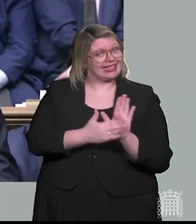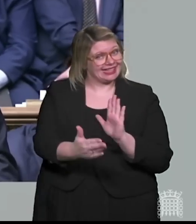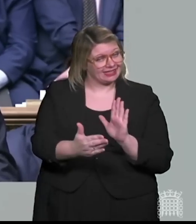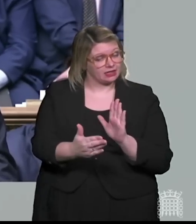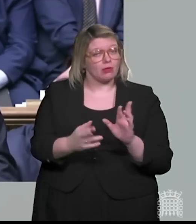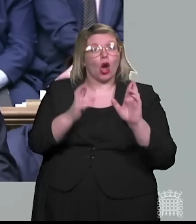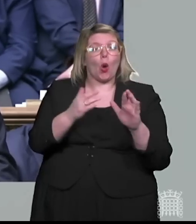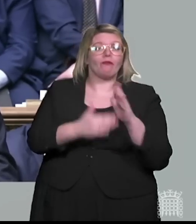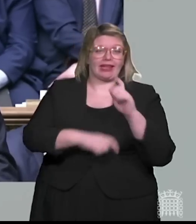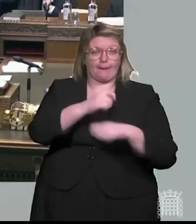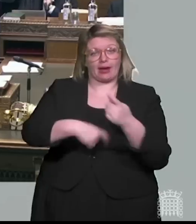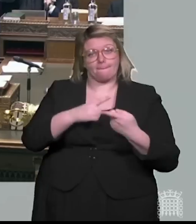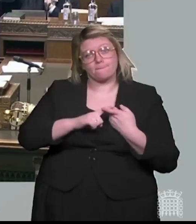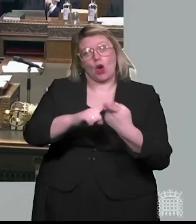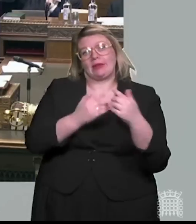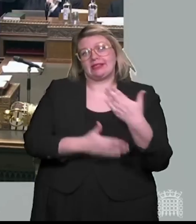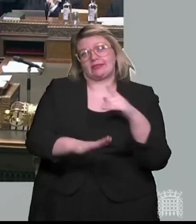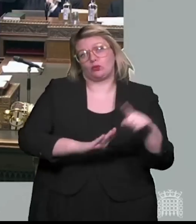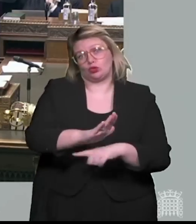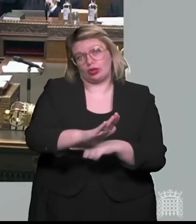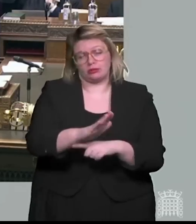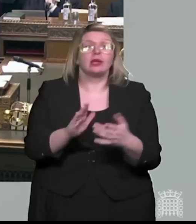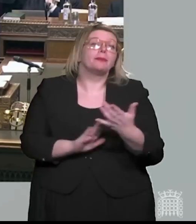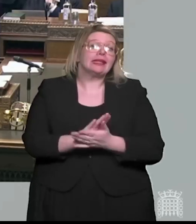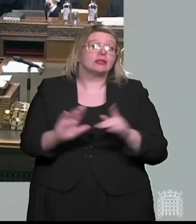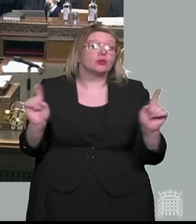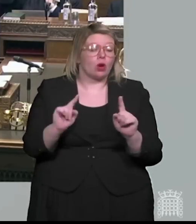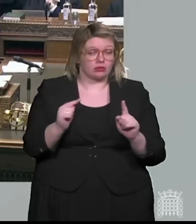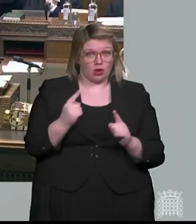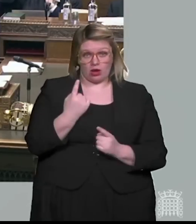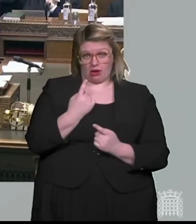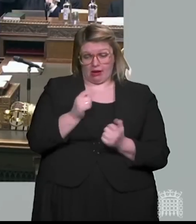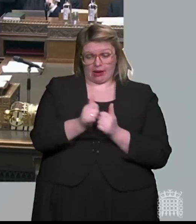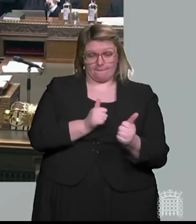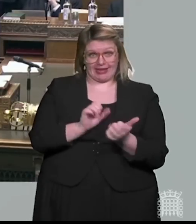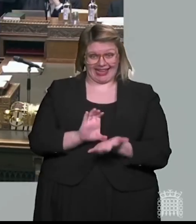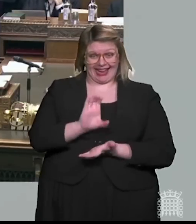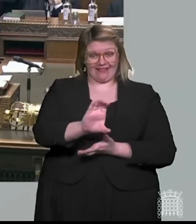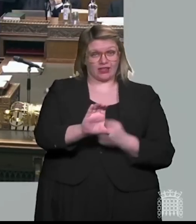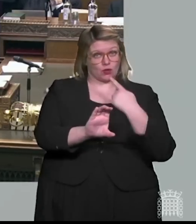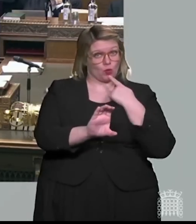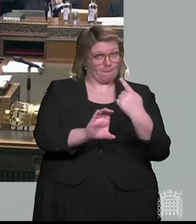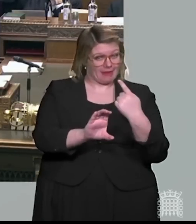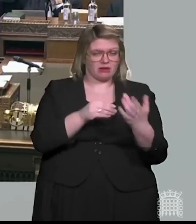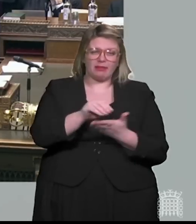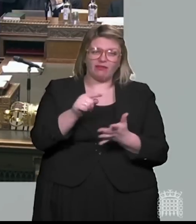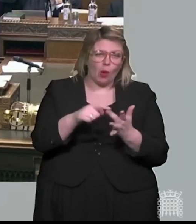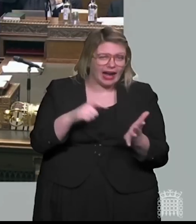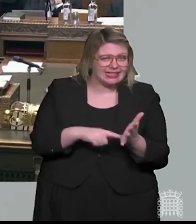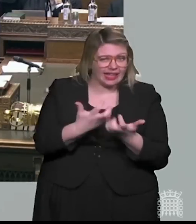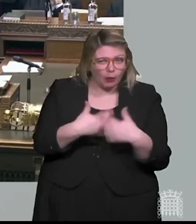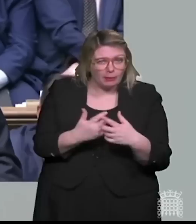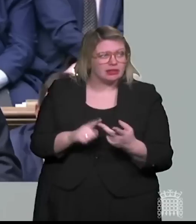can responsibly do so. That means that every single pound a company invests in IT equipment, plant